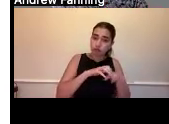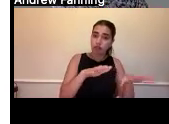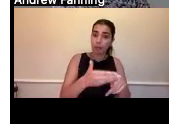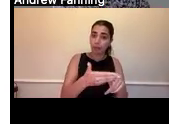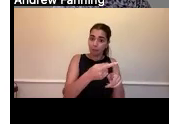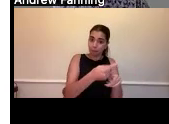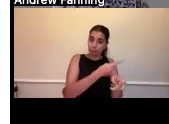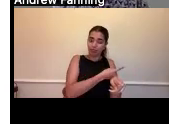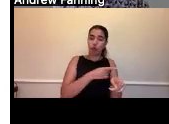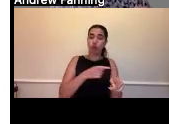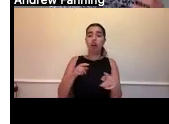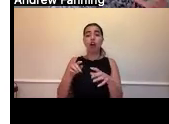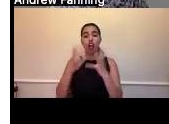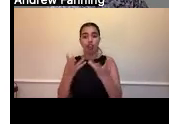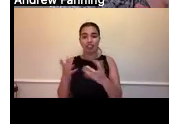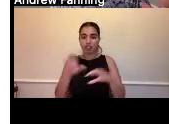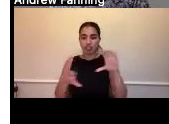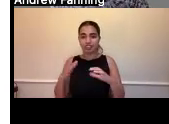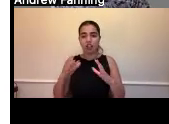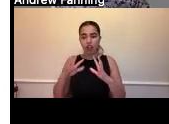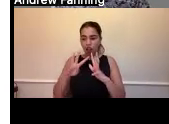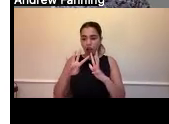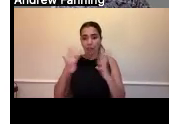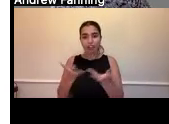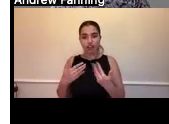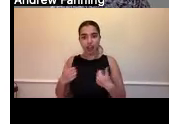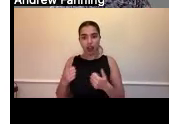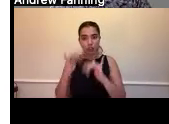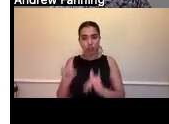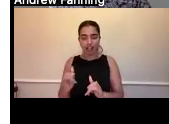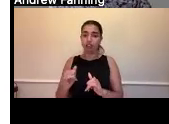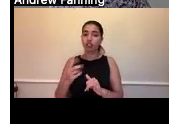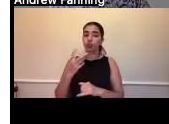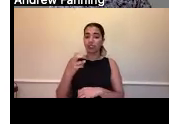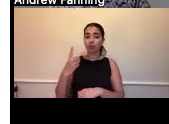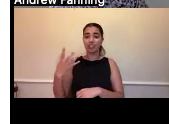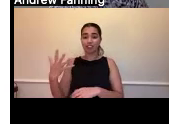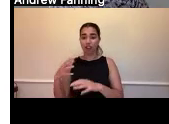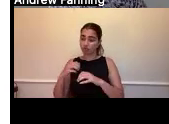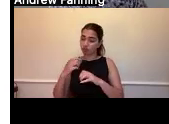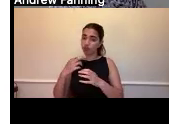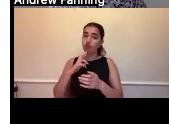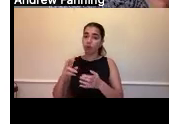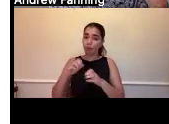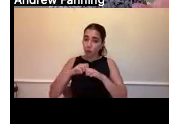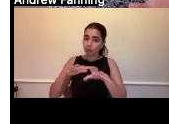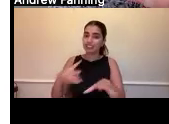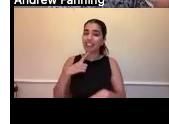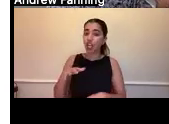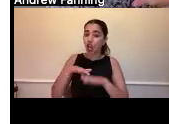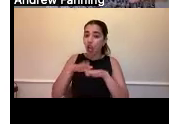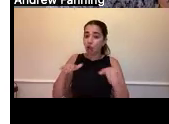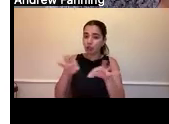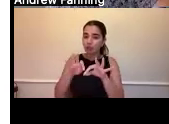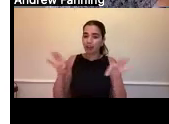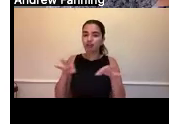Planetary Health Check Initiative published a report for 2025 showing that the ocean acidification boundary has